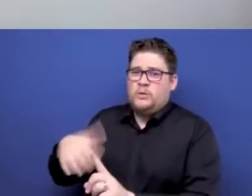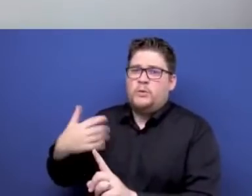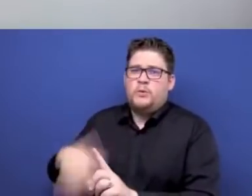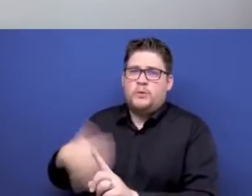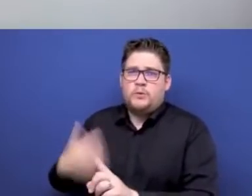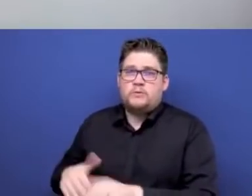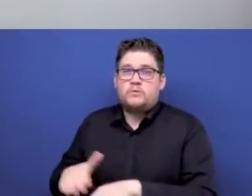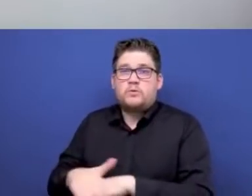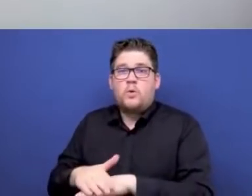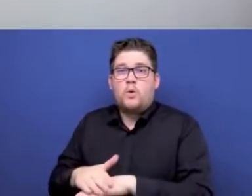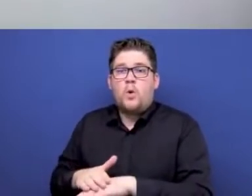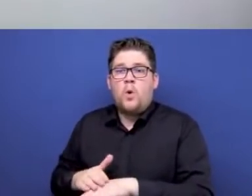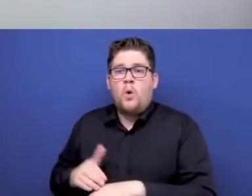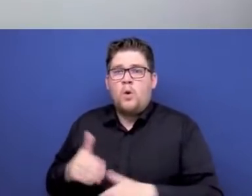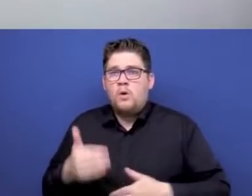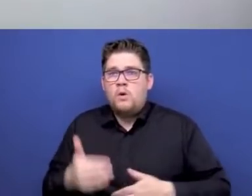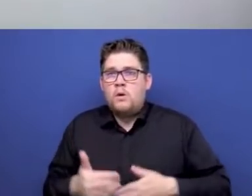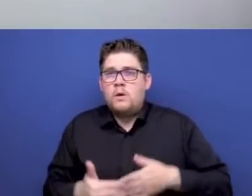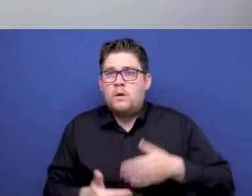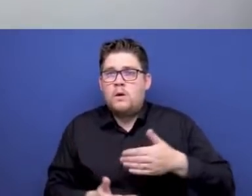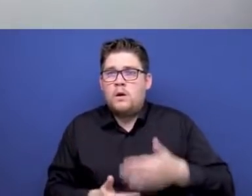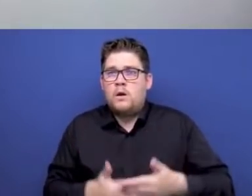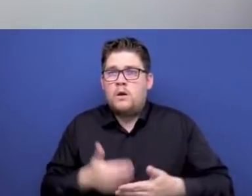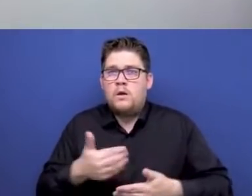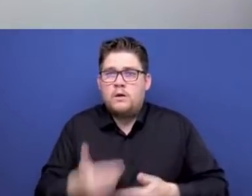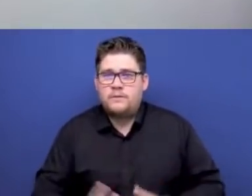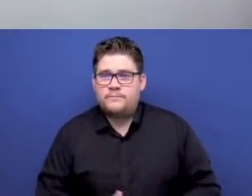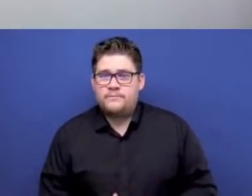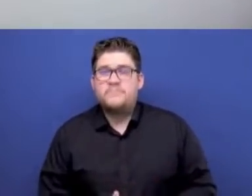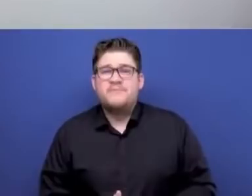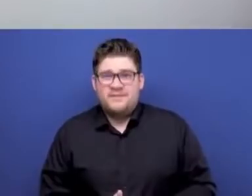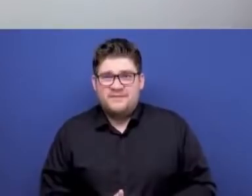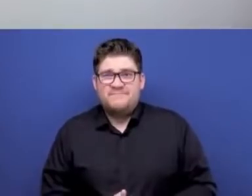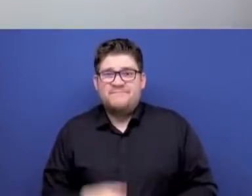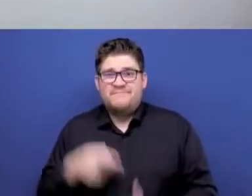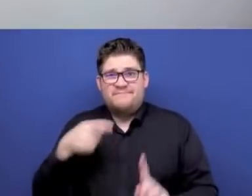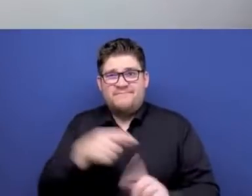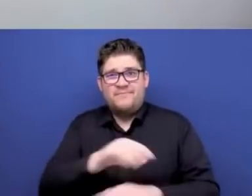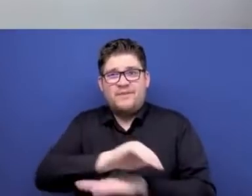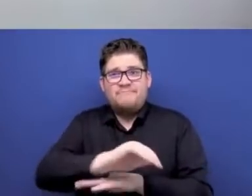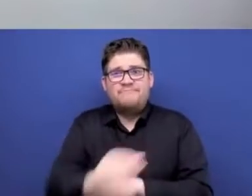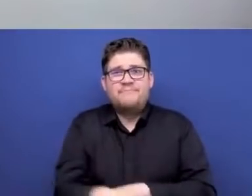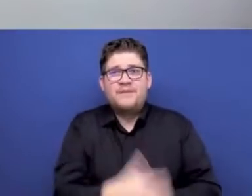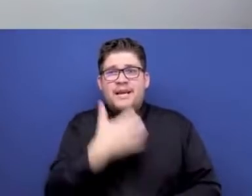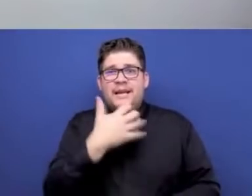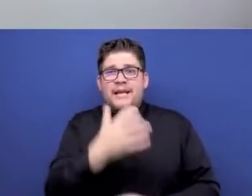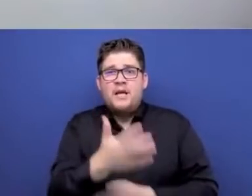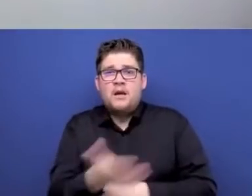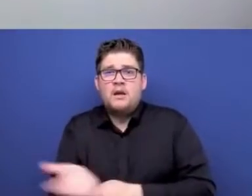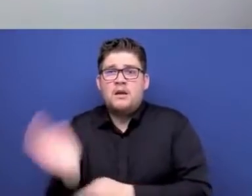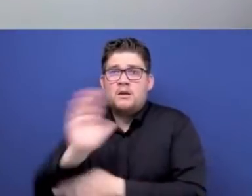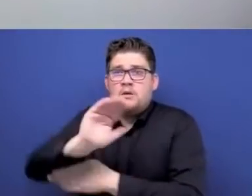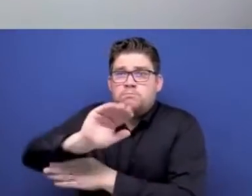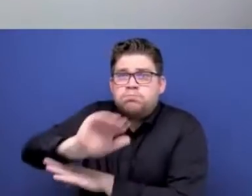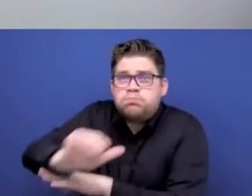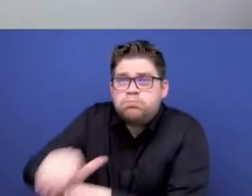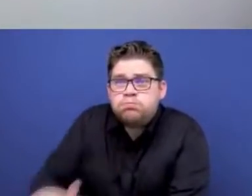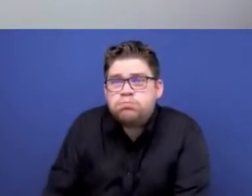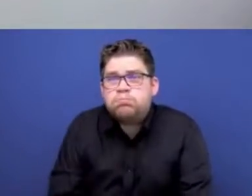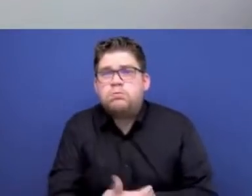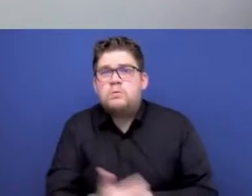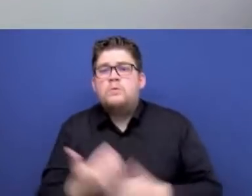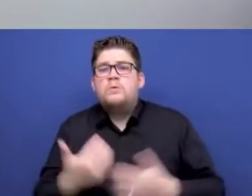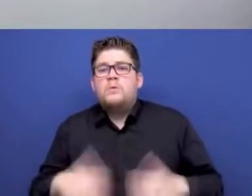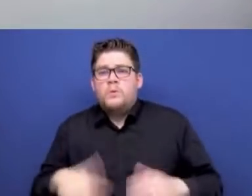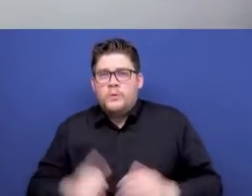cool off at night. So planning things like keeping your outdoor activities before the heat builds up during the day